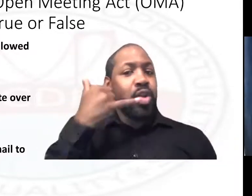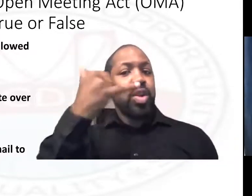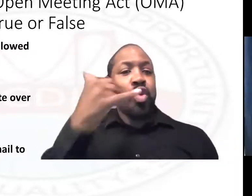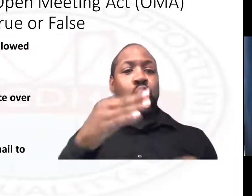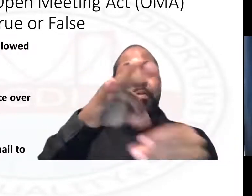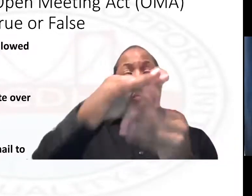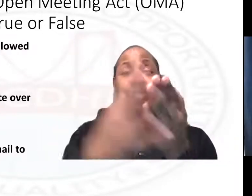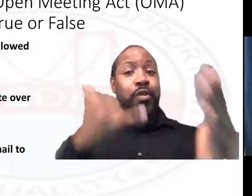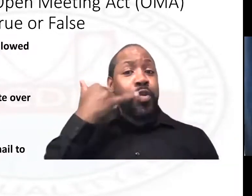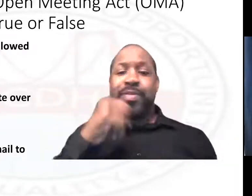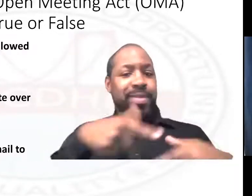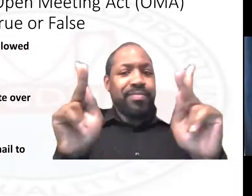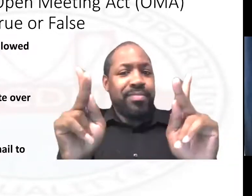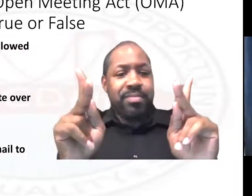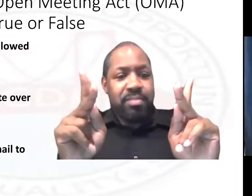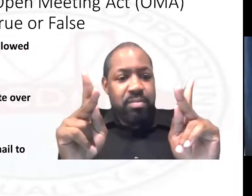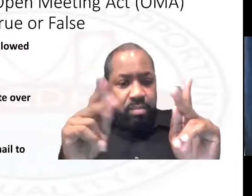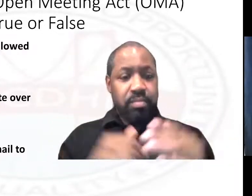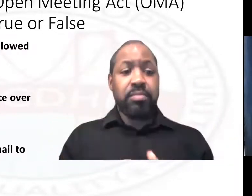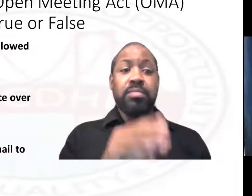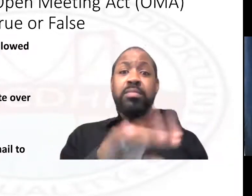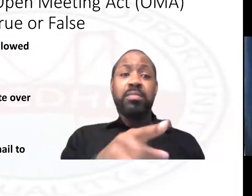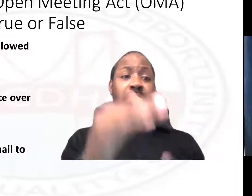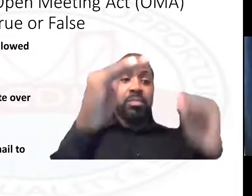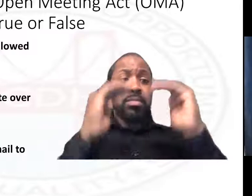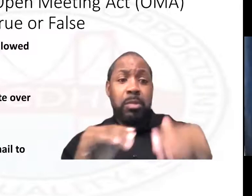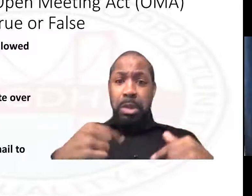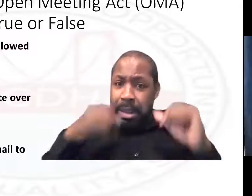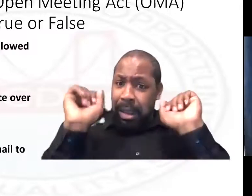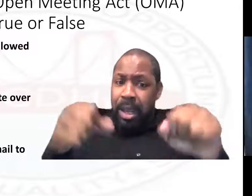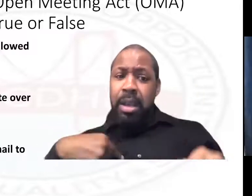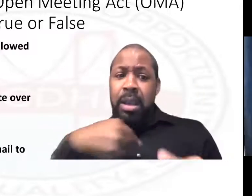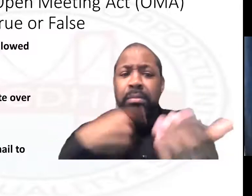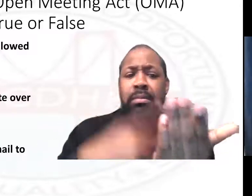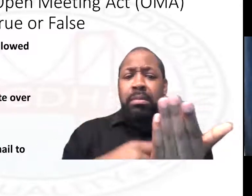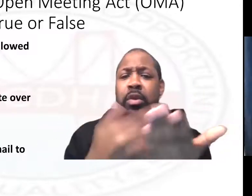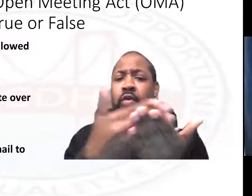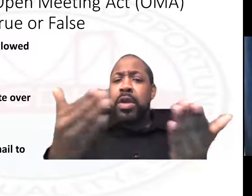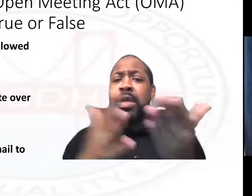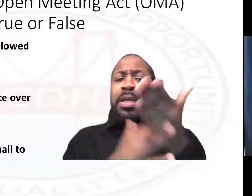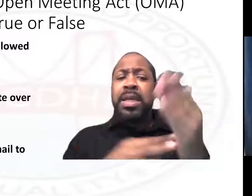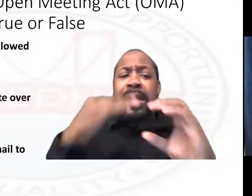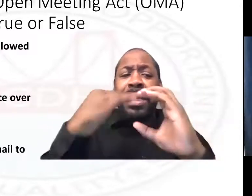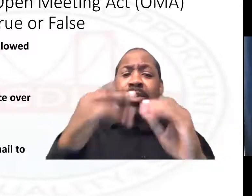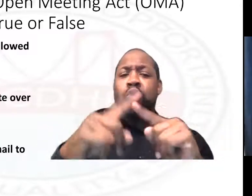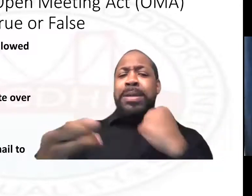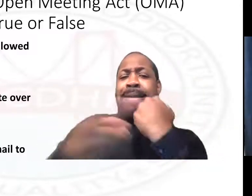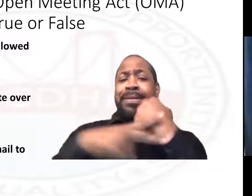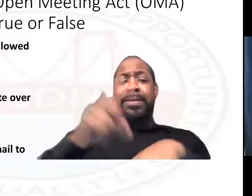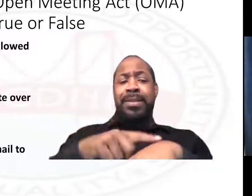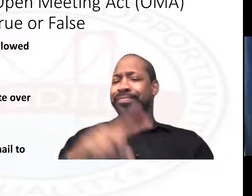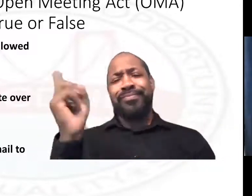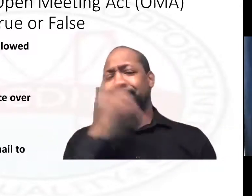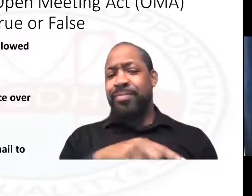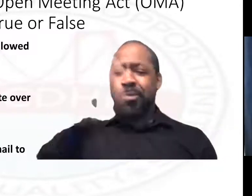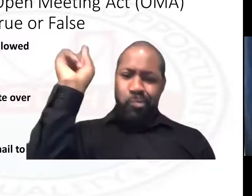But historically, this is not allowed. You cannot vote over the phone. Moving on here, you can discuss things by